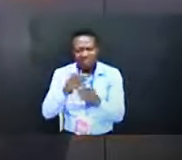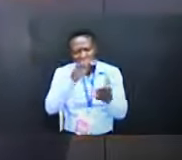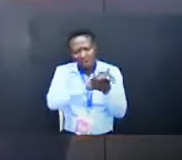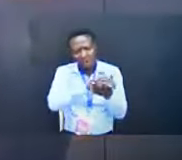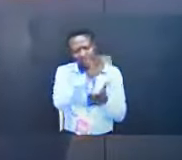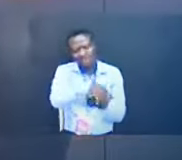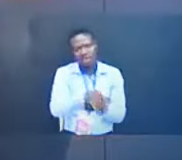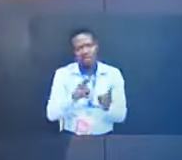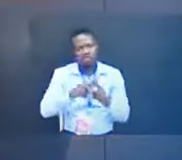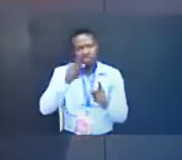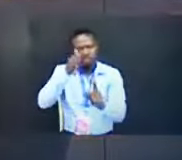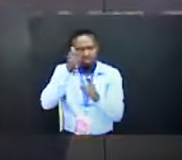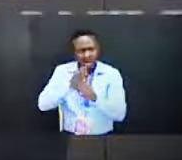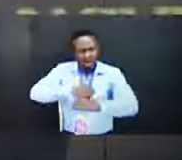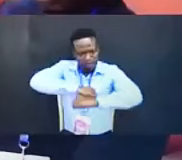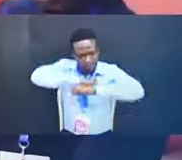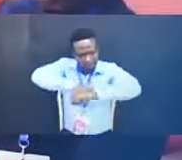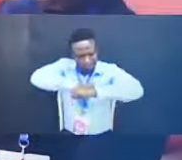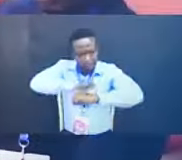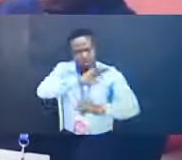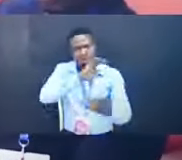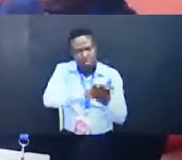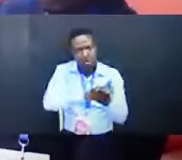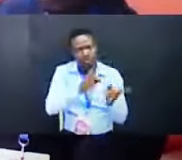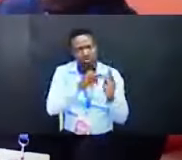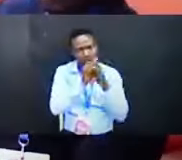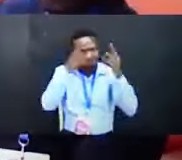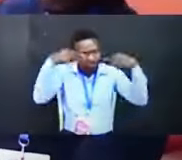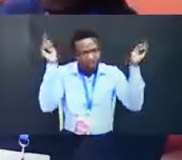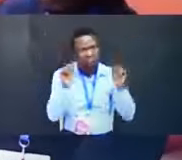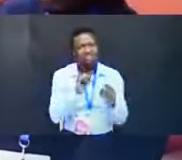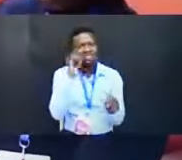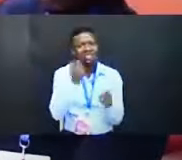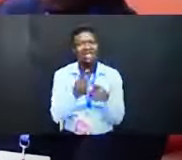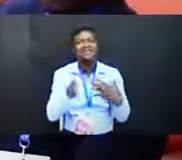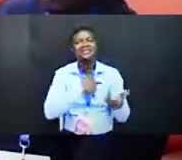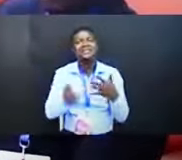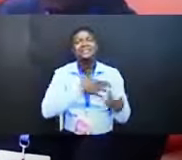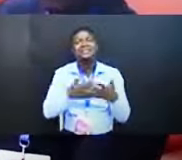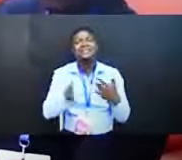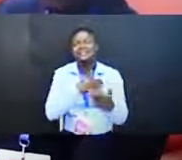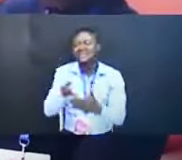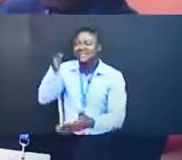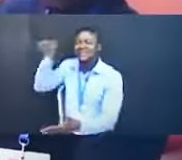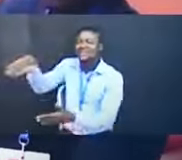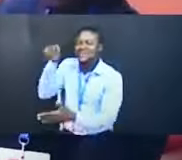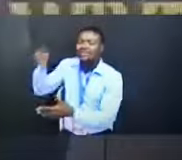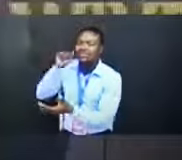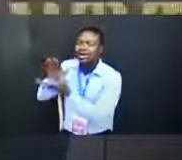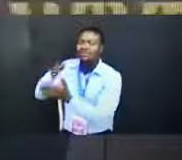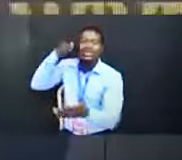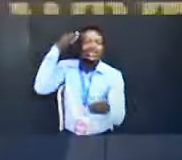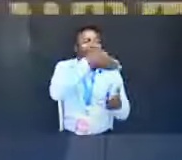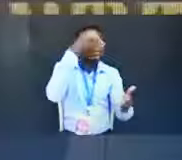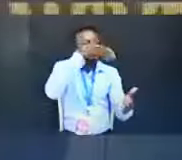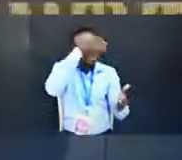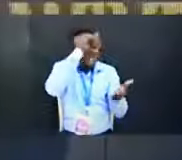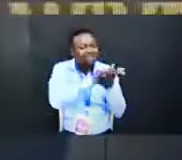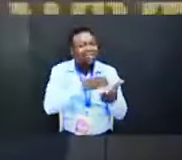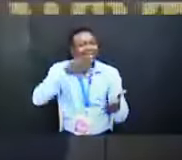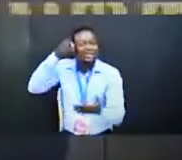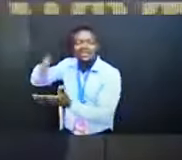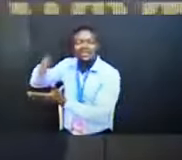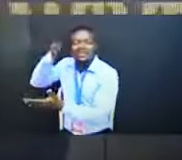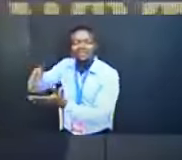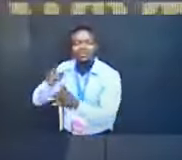put a guard on your spirit. Don't just say anything at all to your wife or your husband. Your